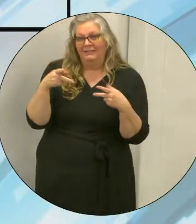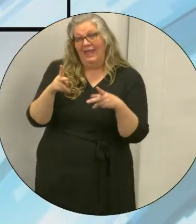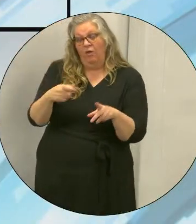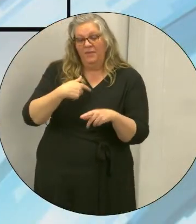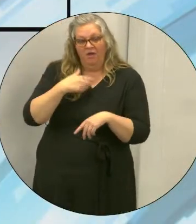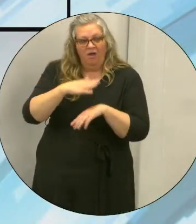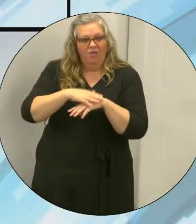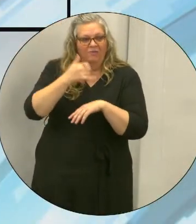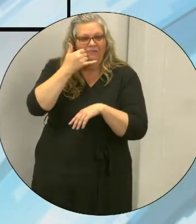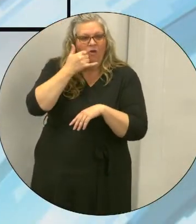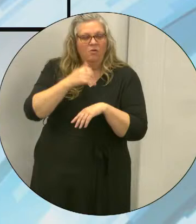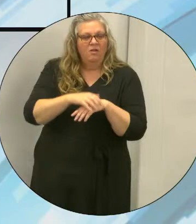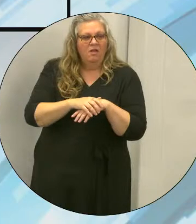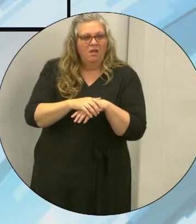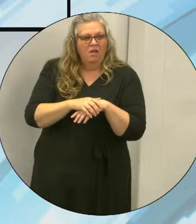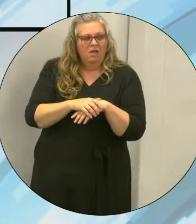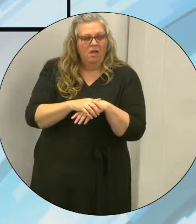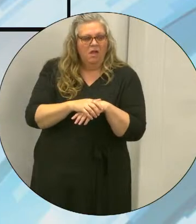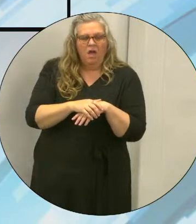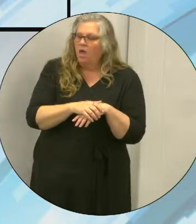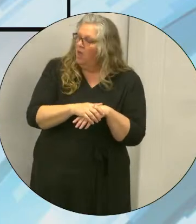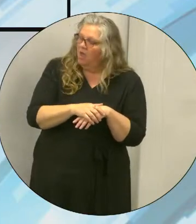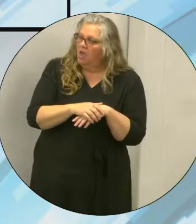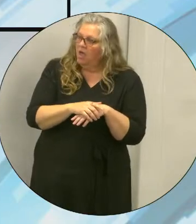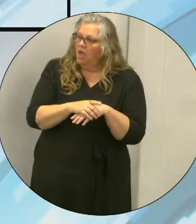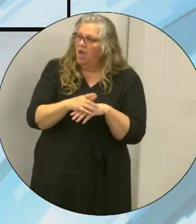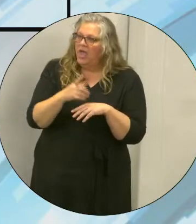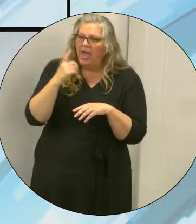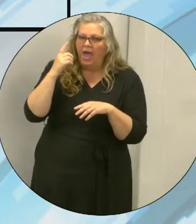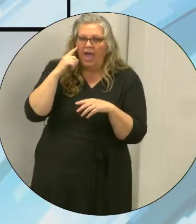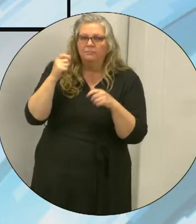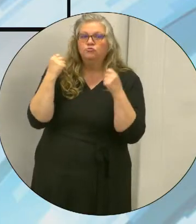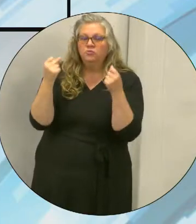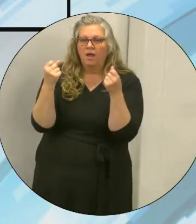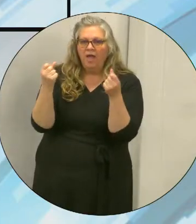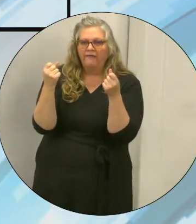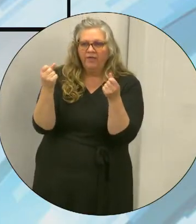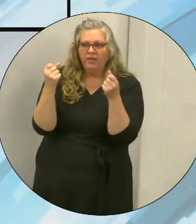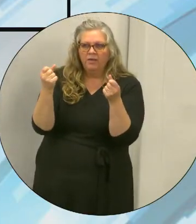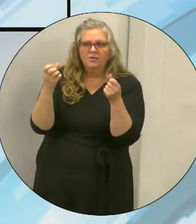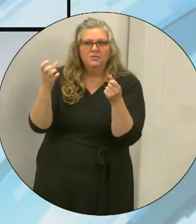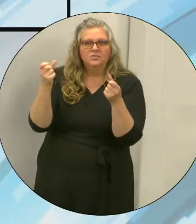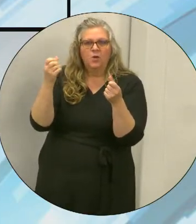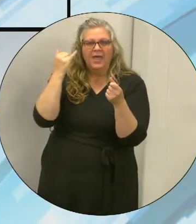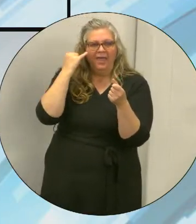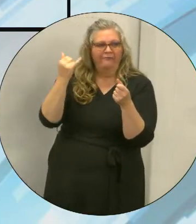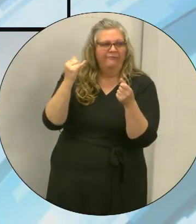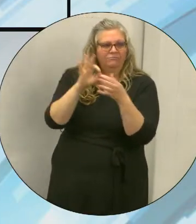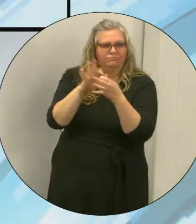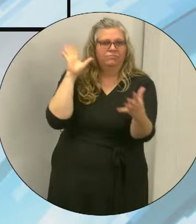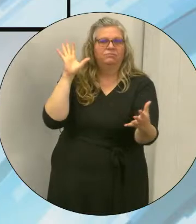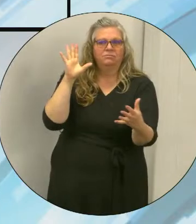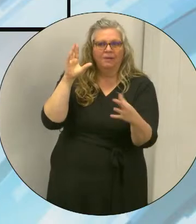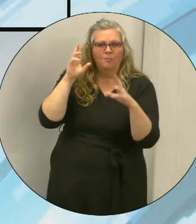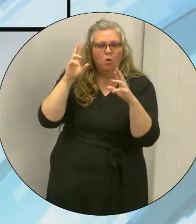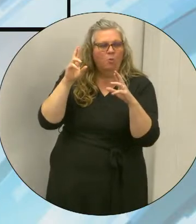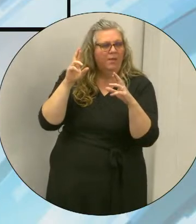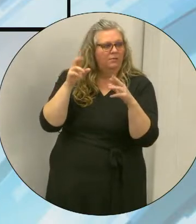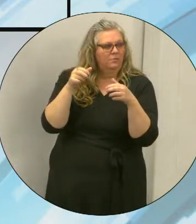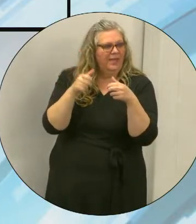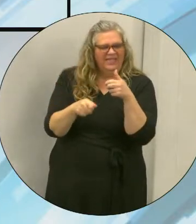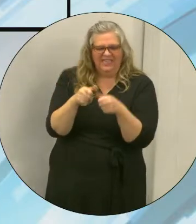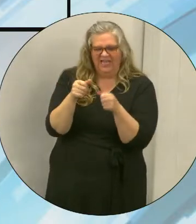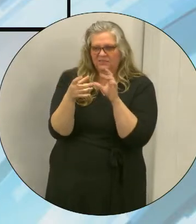I'm navigating my way through an airport. And so if I break up at any point, I hope someone will text message me, Joe. You can text message me and let me